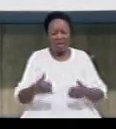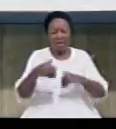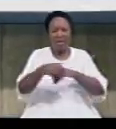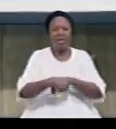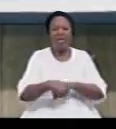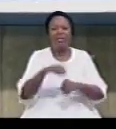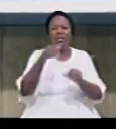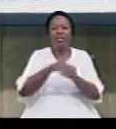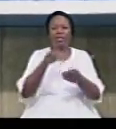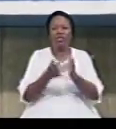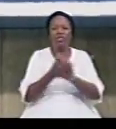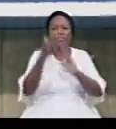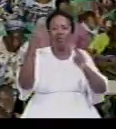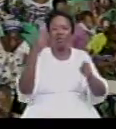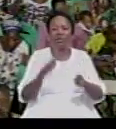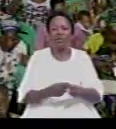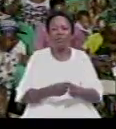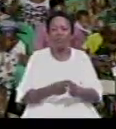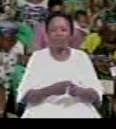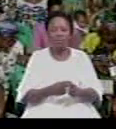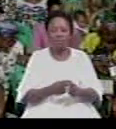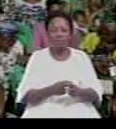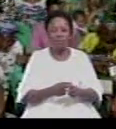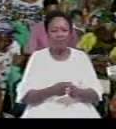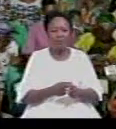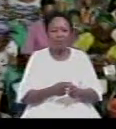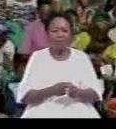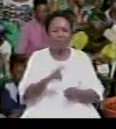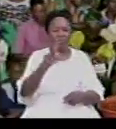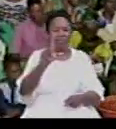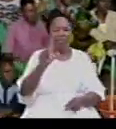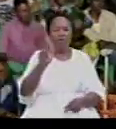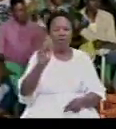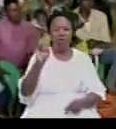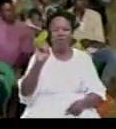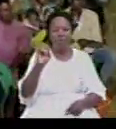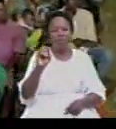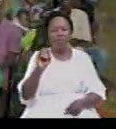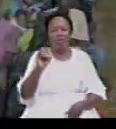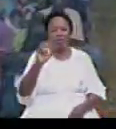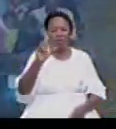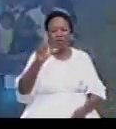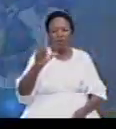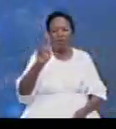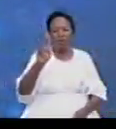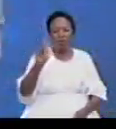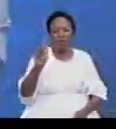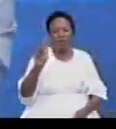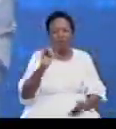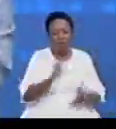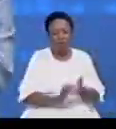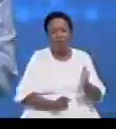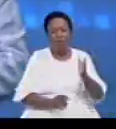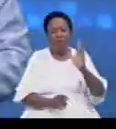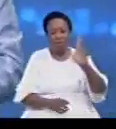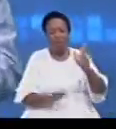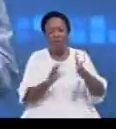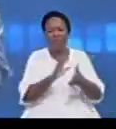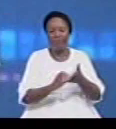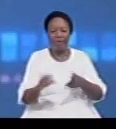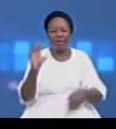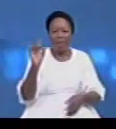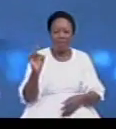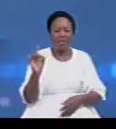in Jesus' name. Luke chapter 3, we're reading from verse 8. In Luke chapter 3,